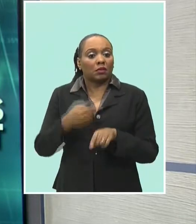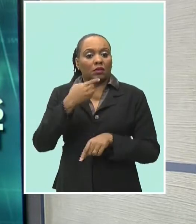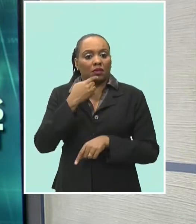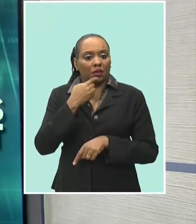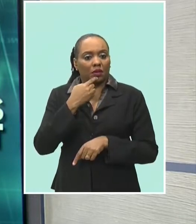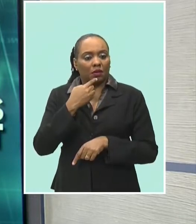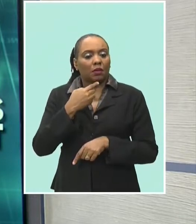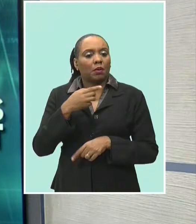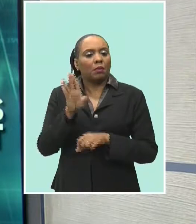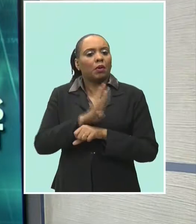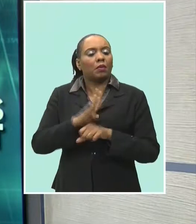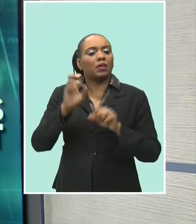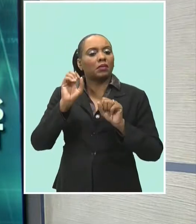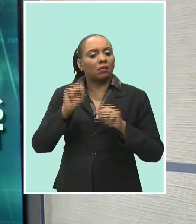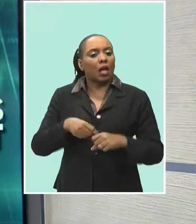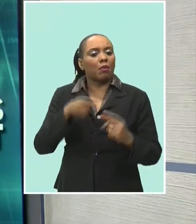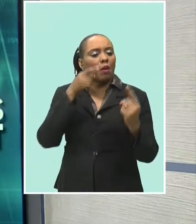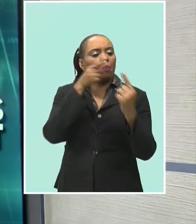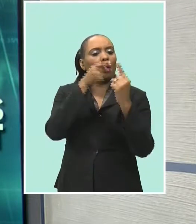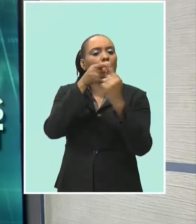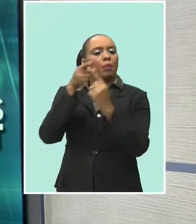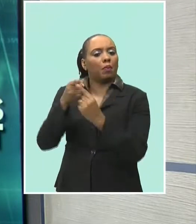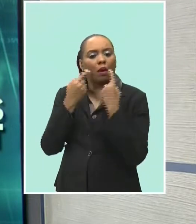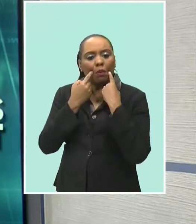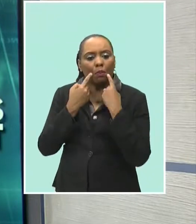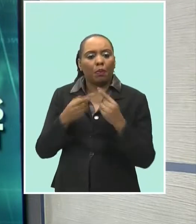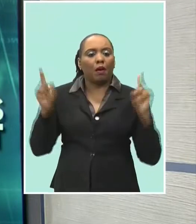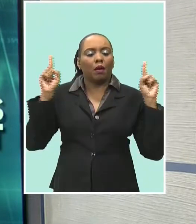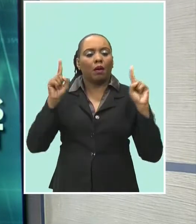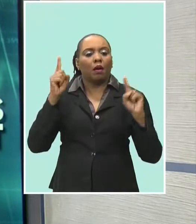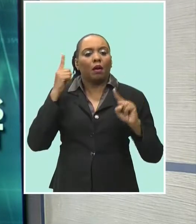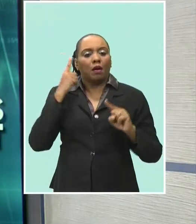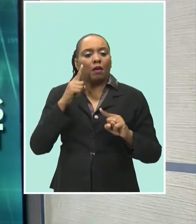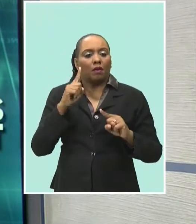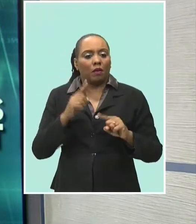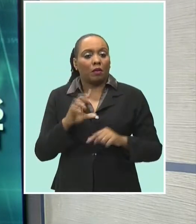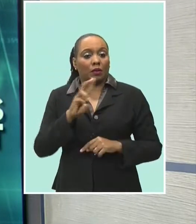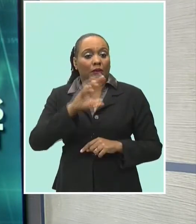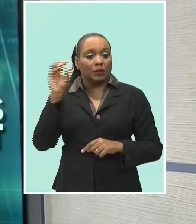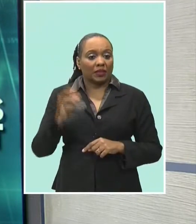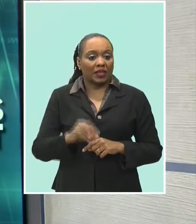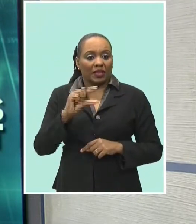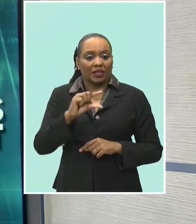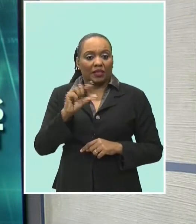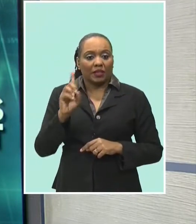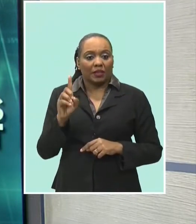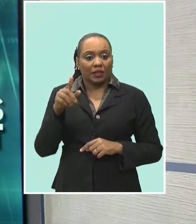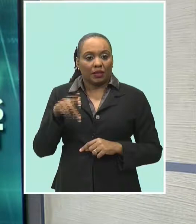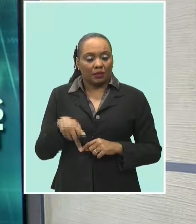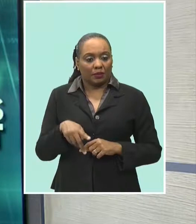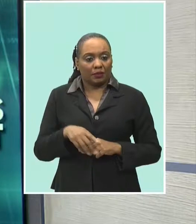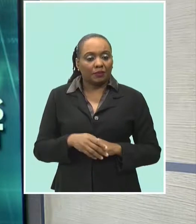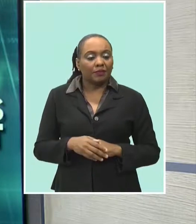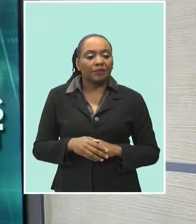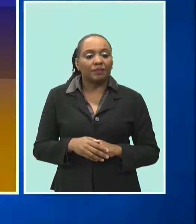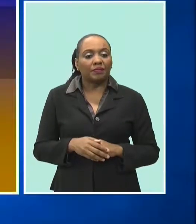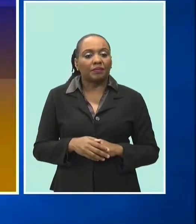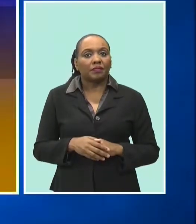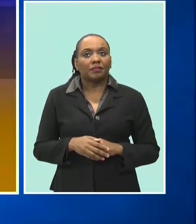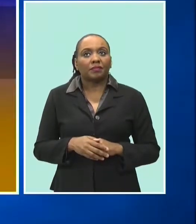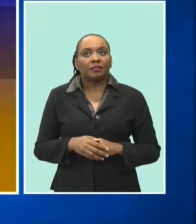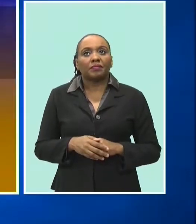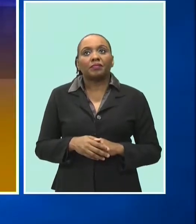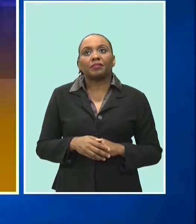is also on course to meet its target to achieve a primary surplus of 6% of GDP this year. The